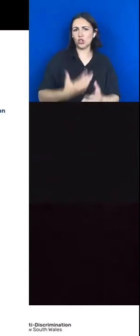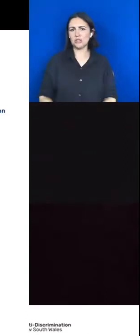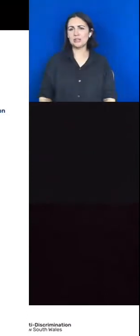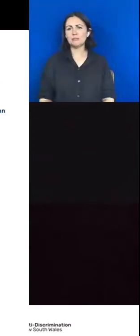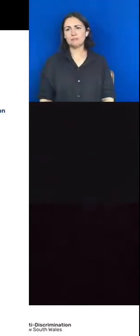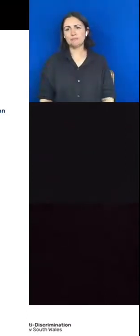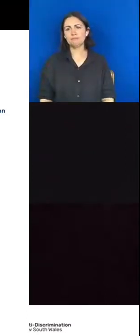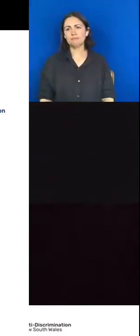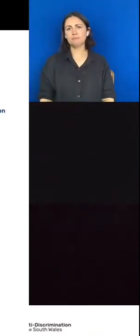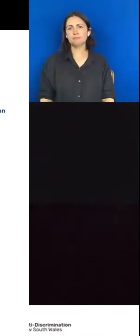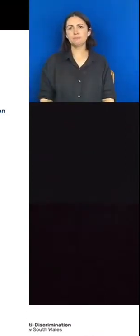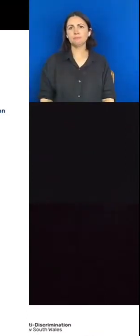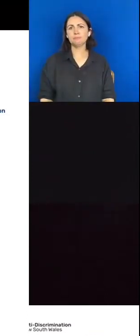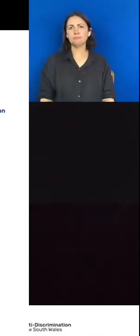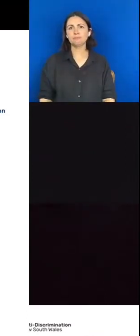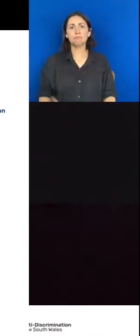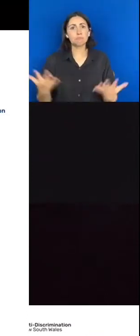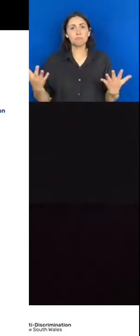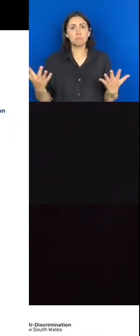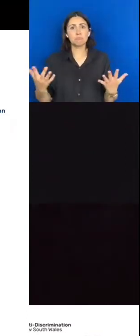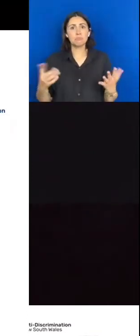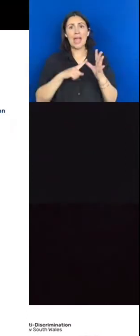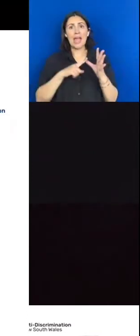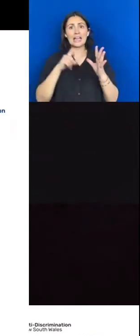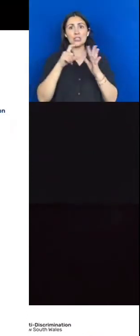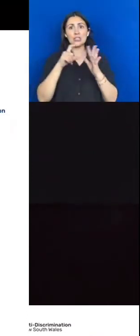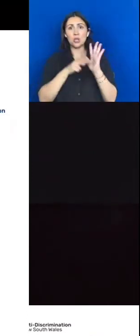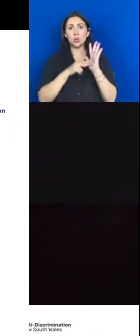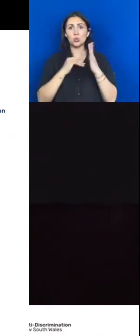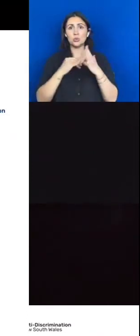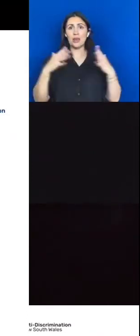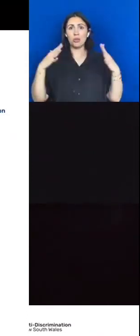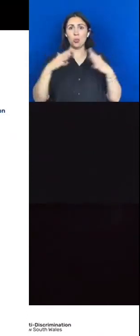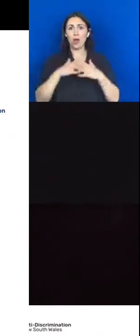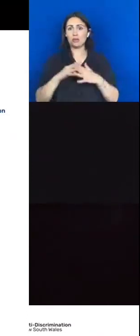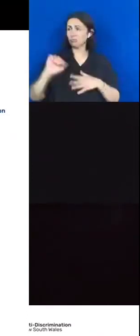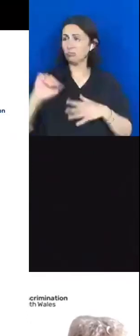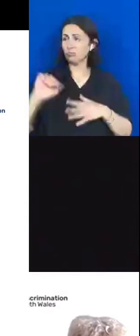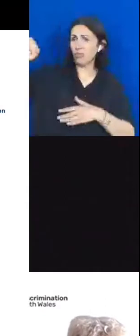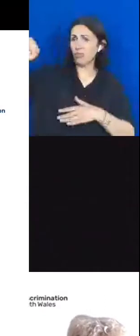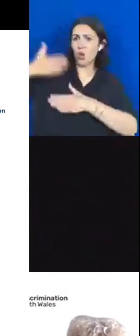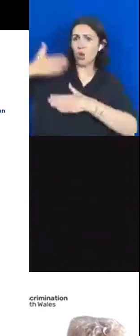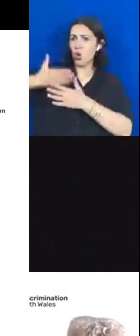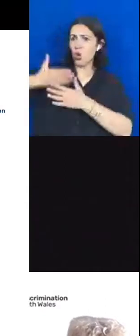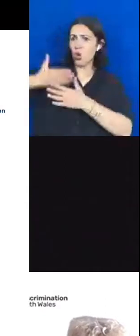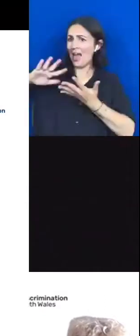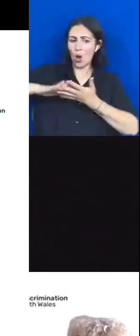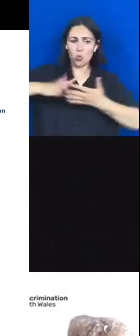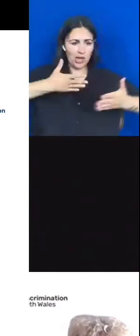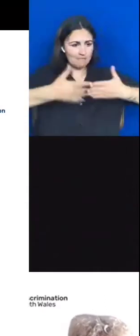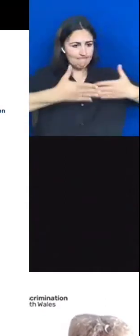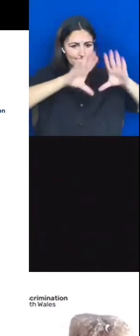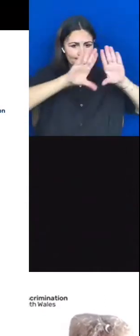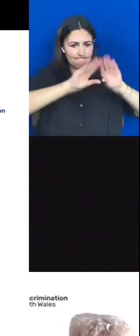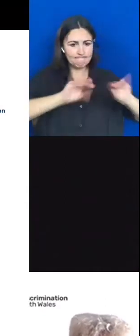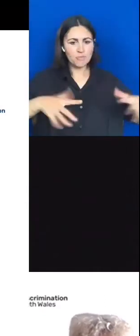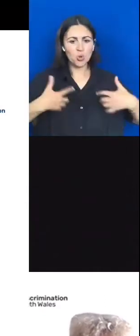What is the role of Anti-Discrimination New South Wales when dealing with complaints?